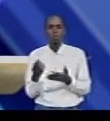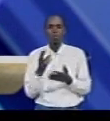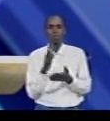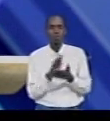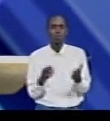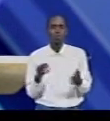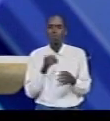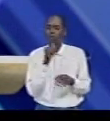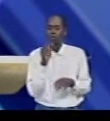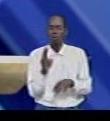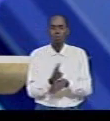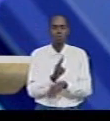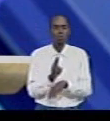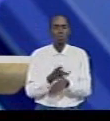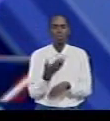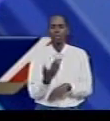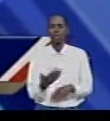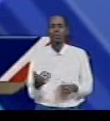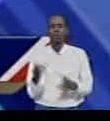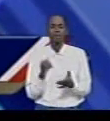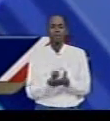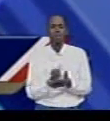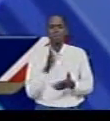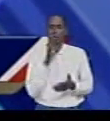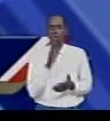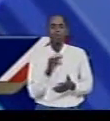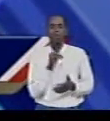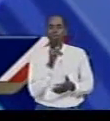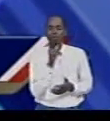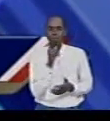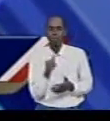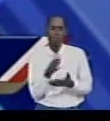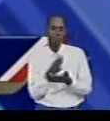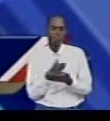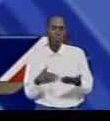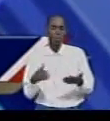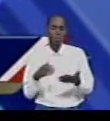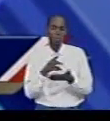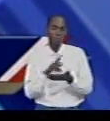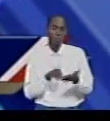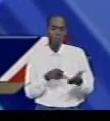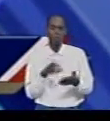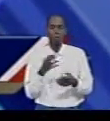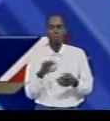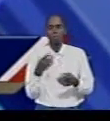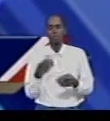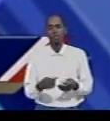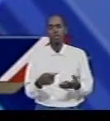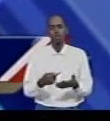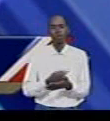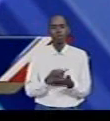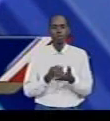things that are not part of the gospel, human tradition.